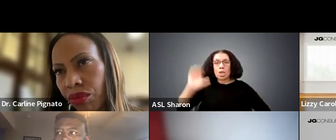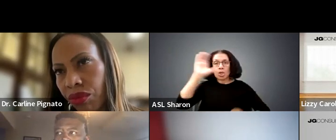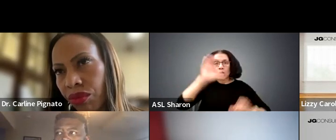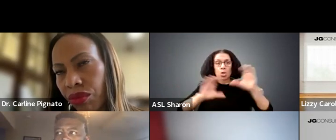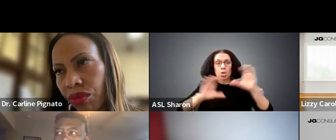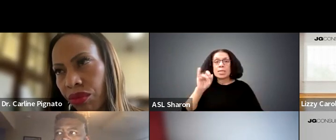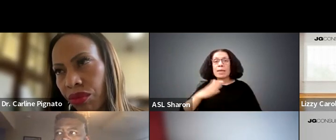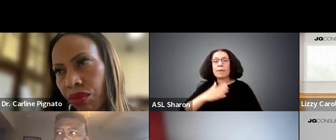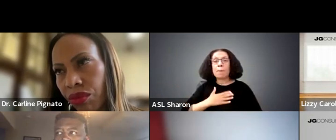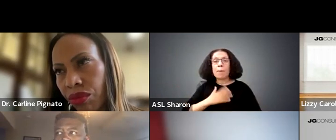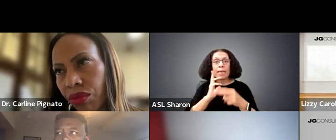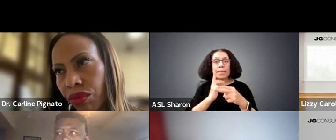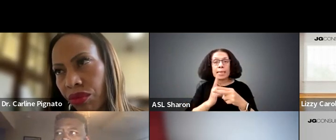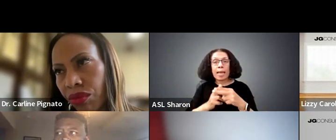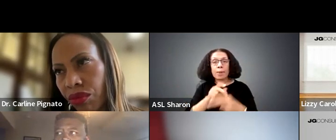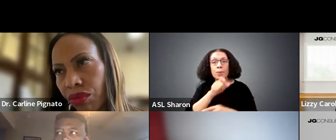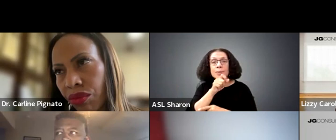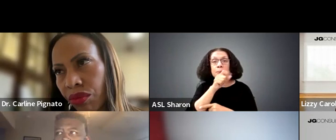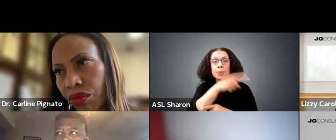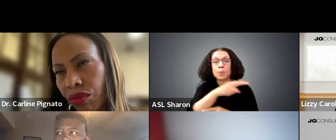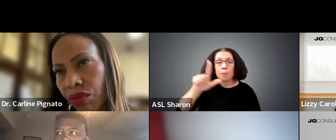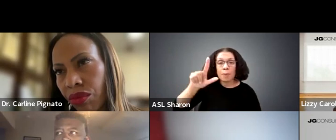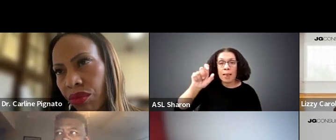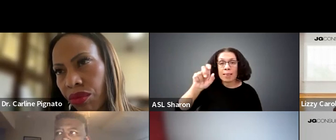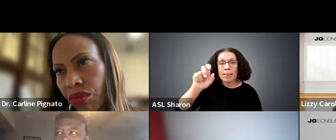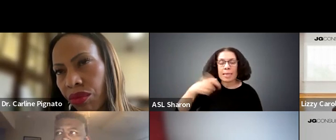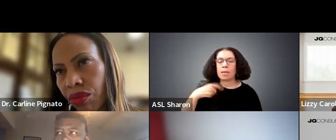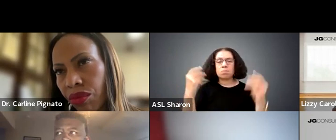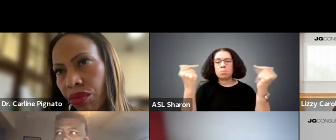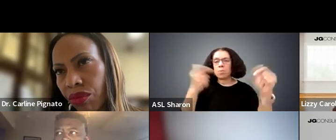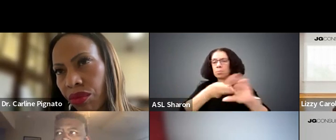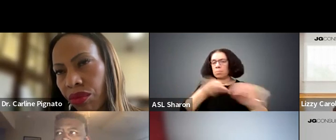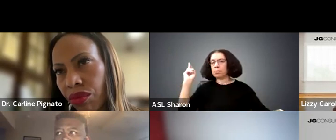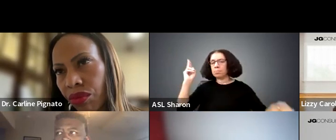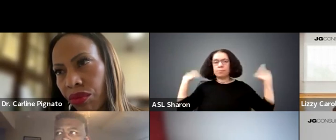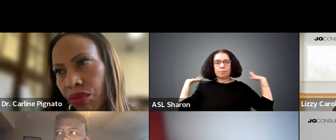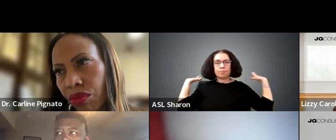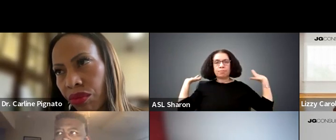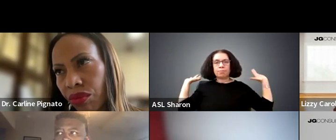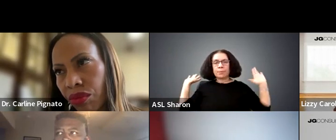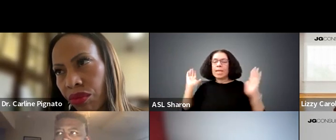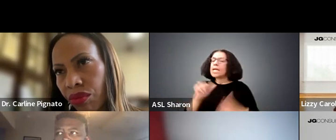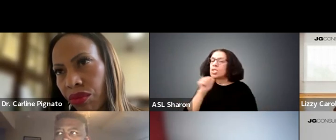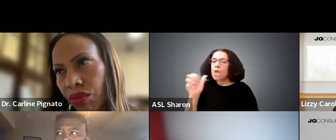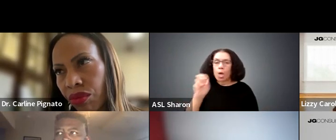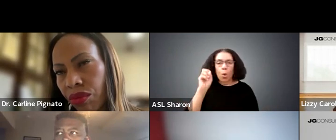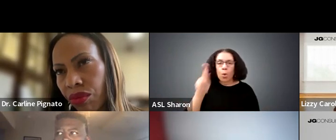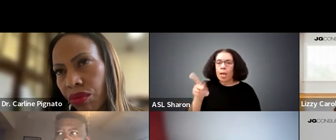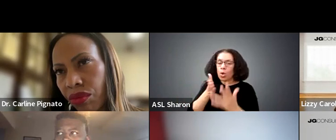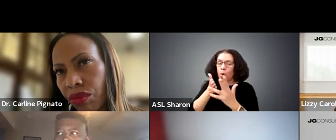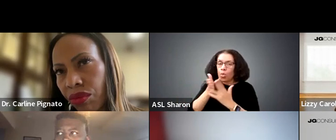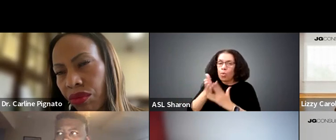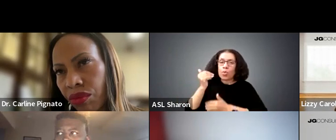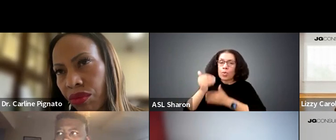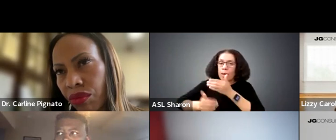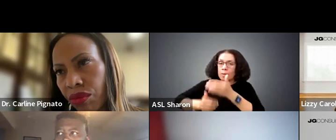leaked, I withdrew immediately. It's just not okay to have them go through that until they're in the final